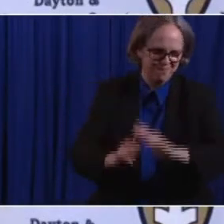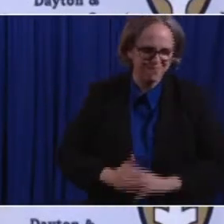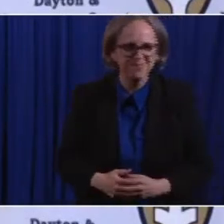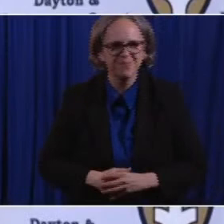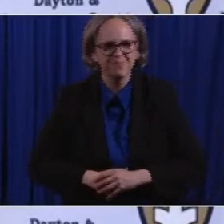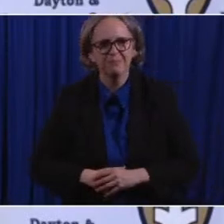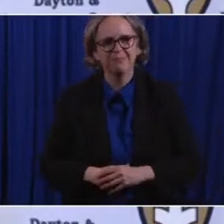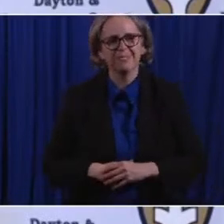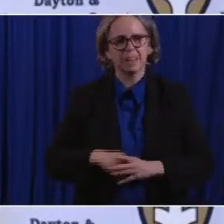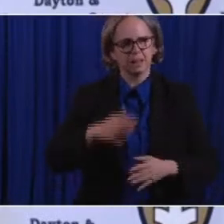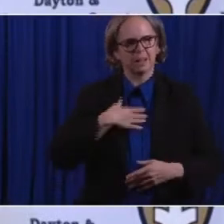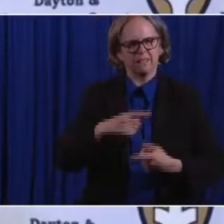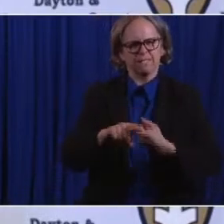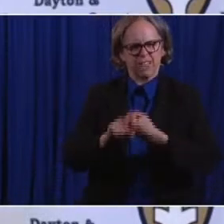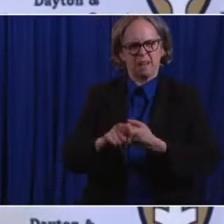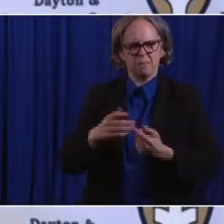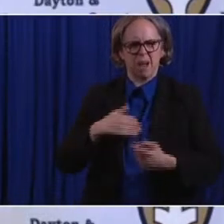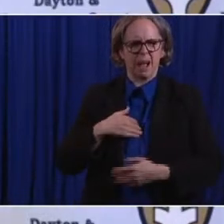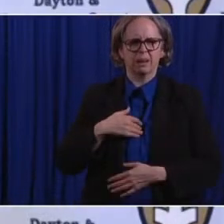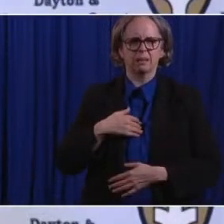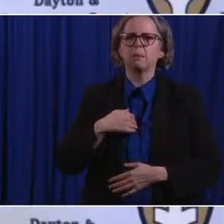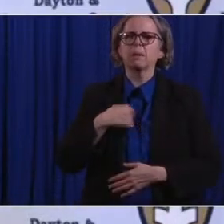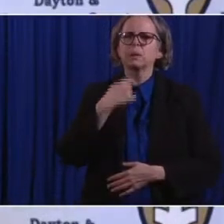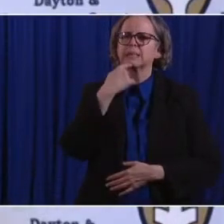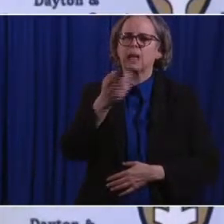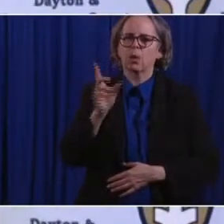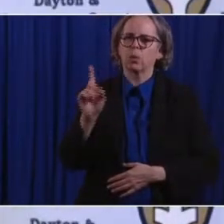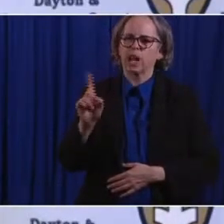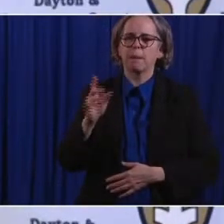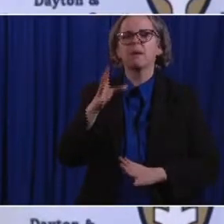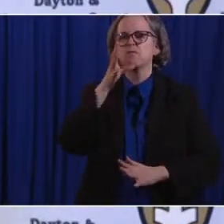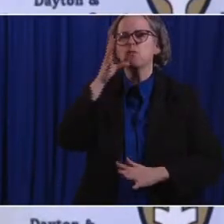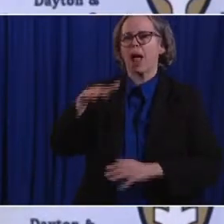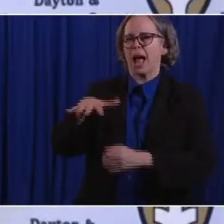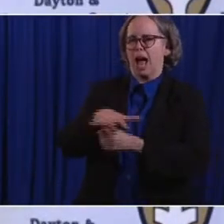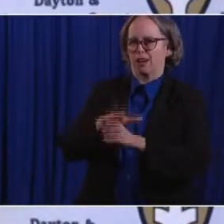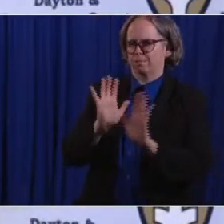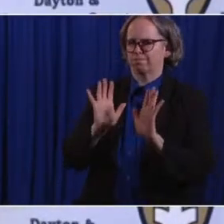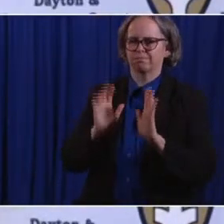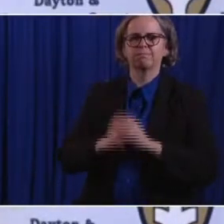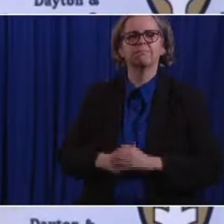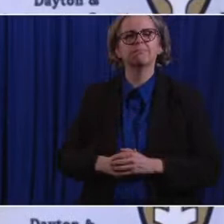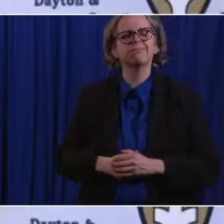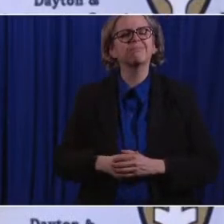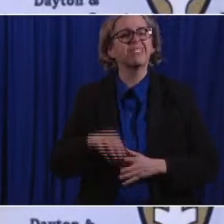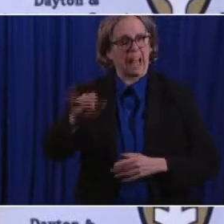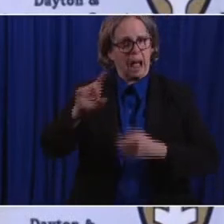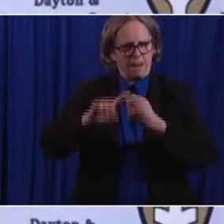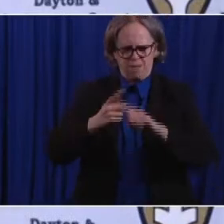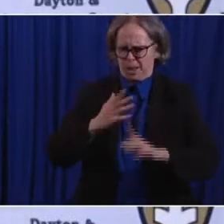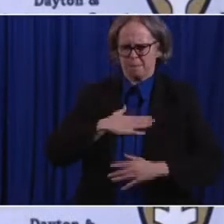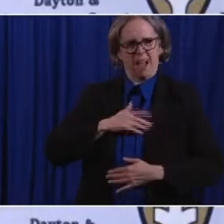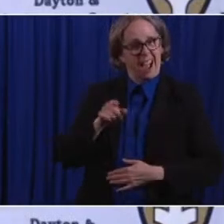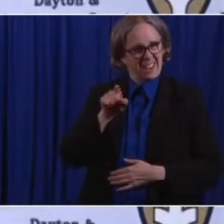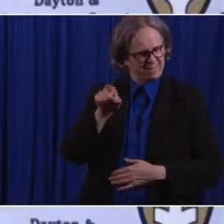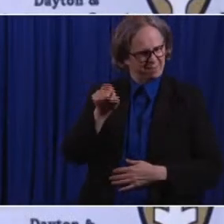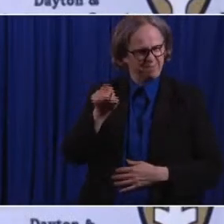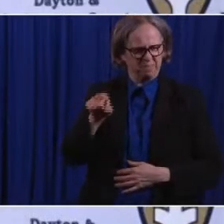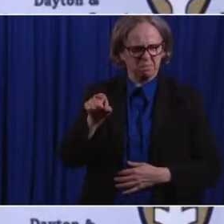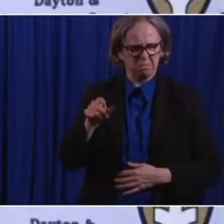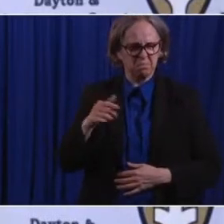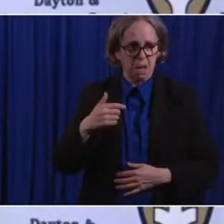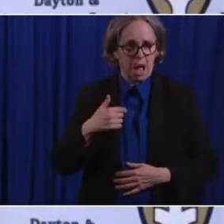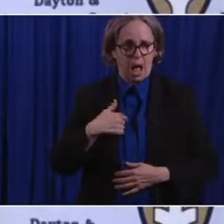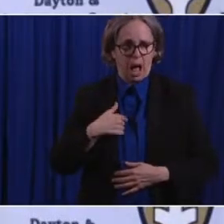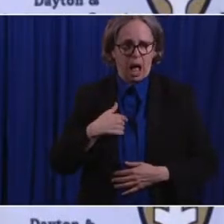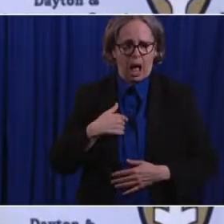won't say what county it was. It's in the rural part of the state, who said, and I wasn't suggesting it, but we had a conversation,